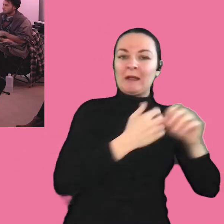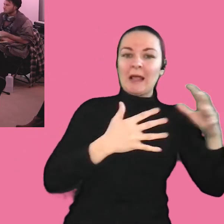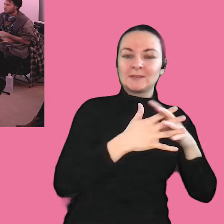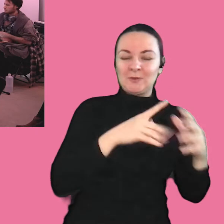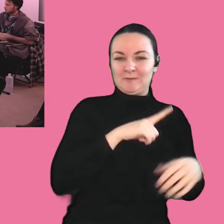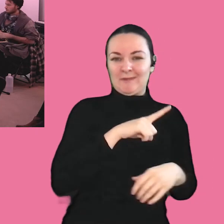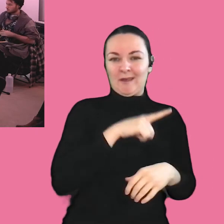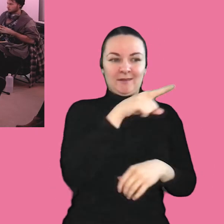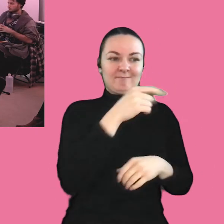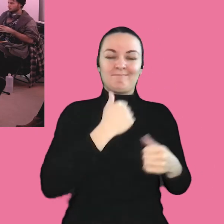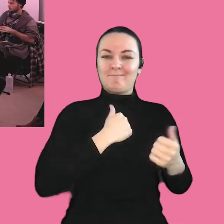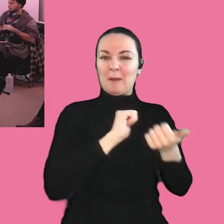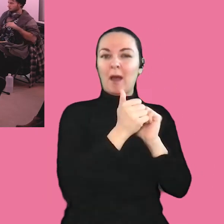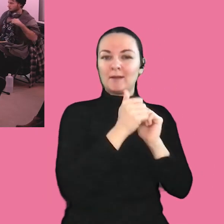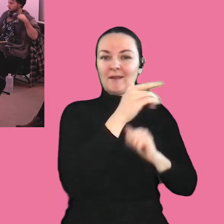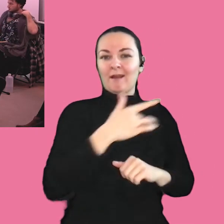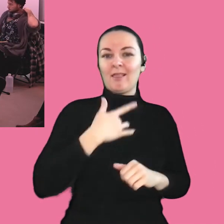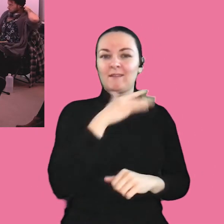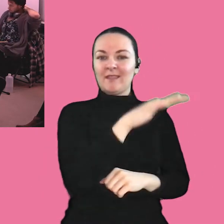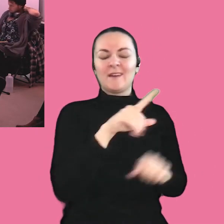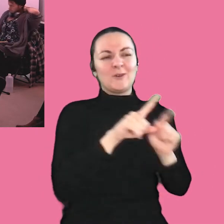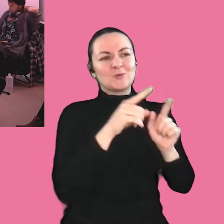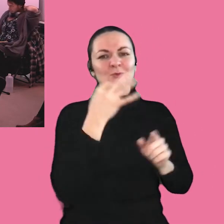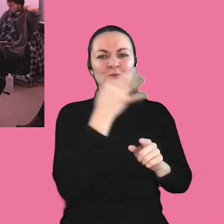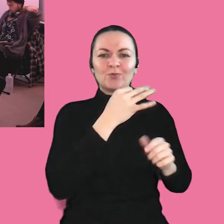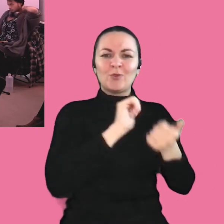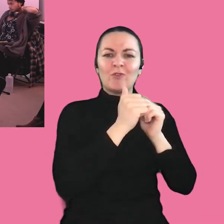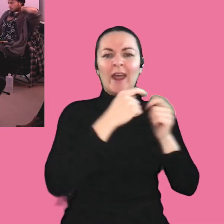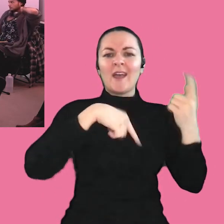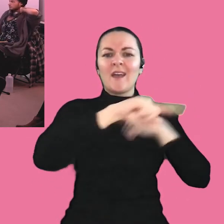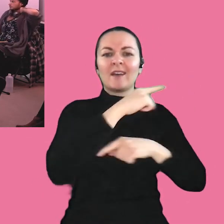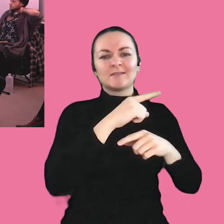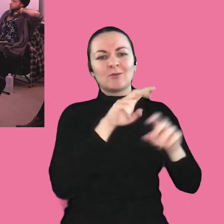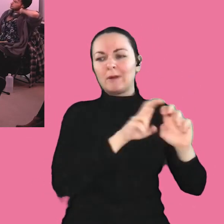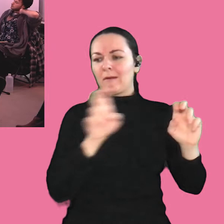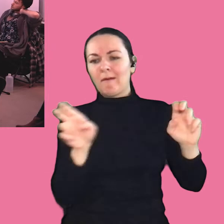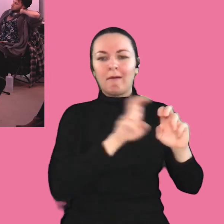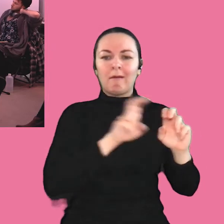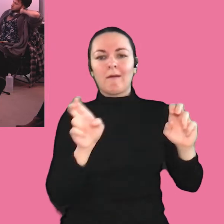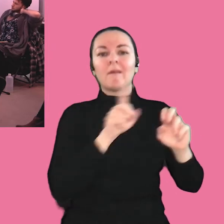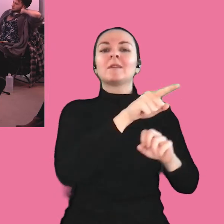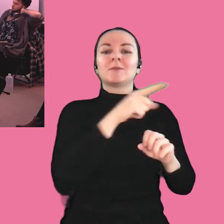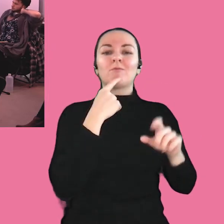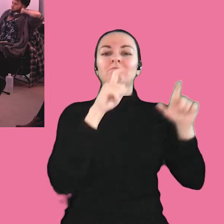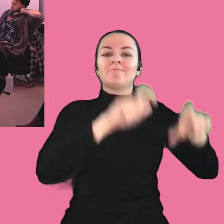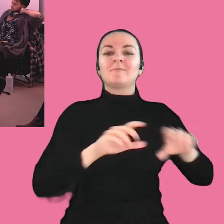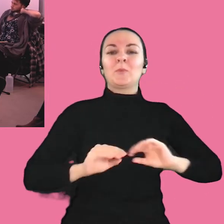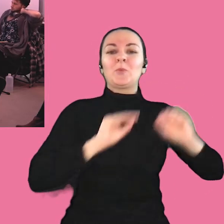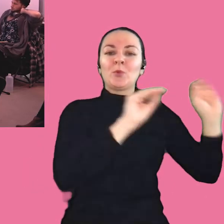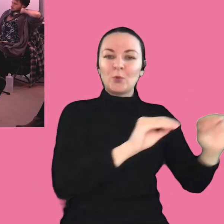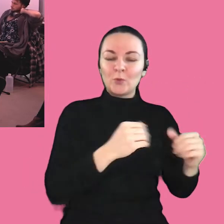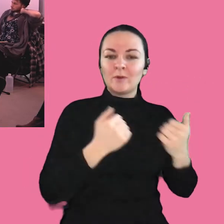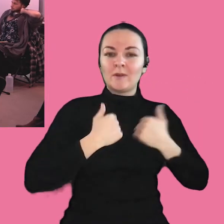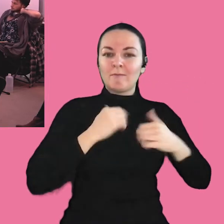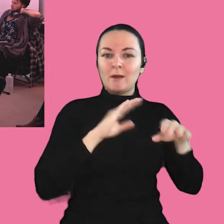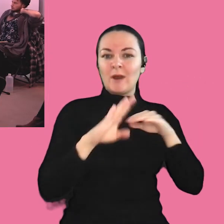got a living black alder tree and a wildflower meadow that I spent a very long time sourcing organically with living soil. And I left that there almost kind of as